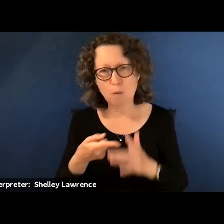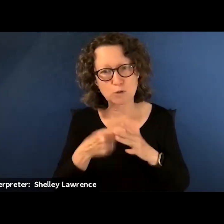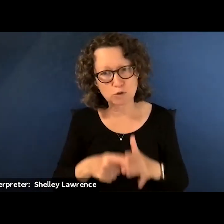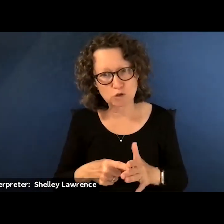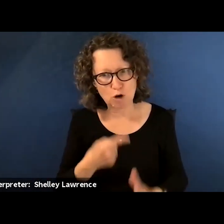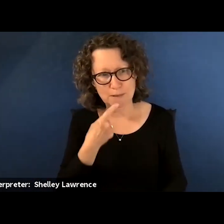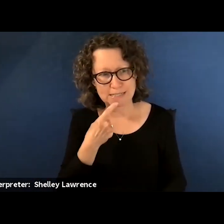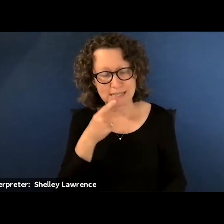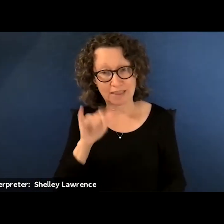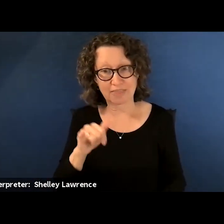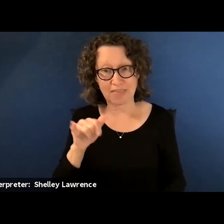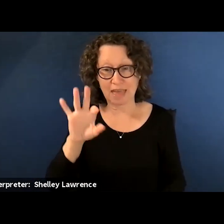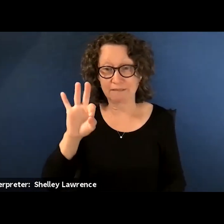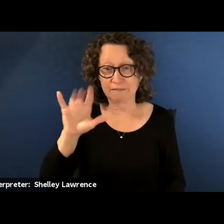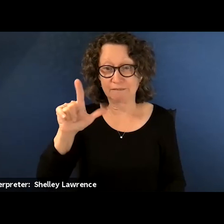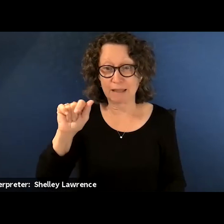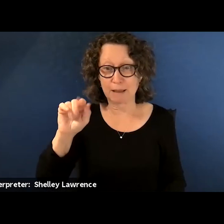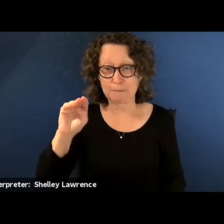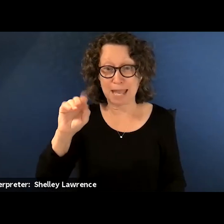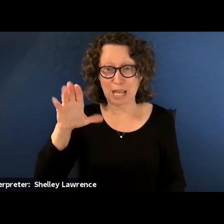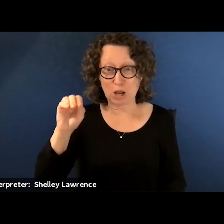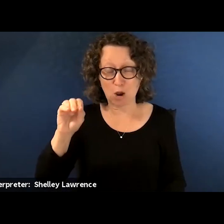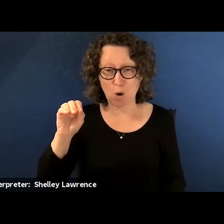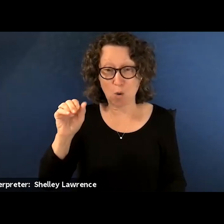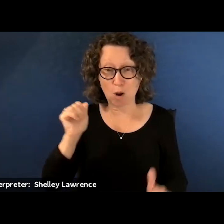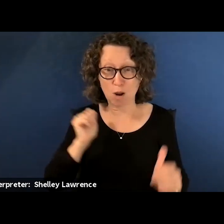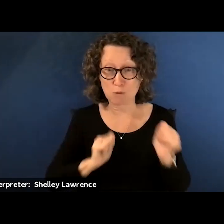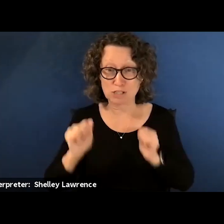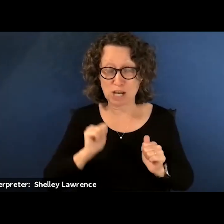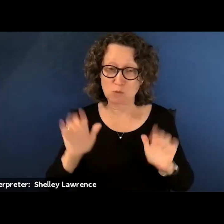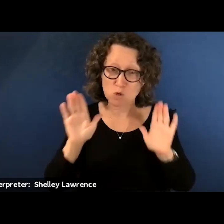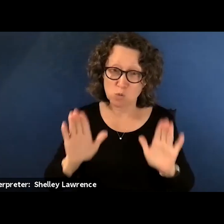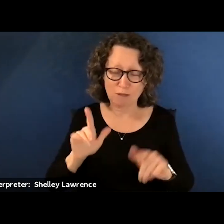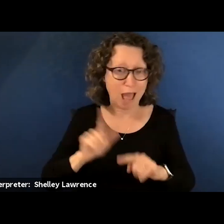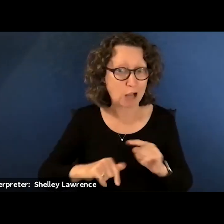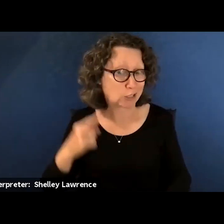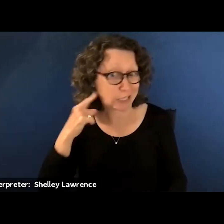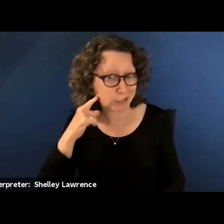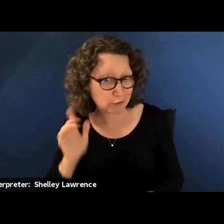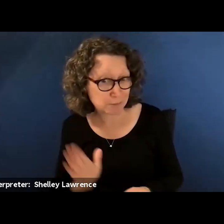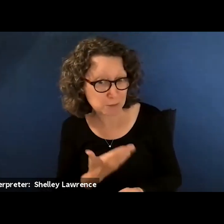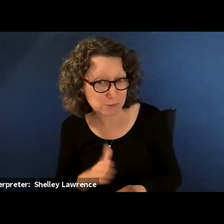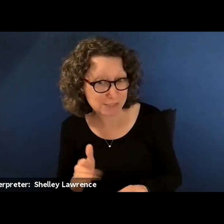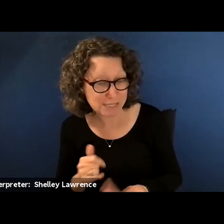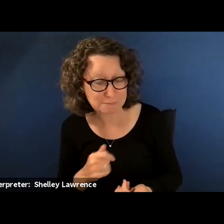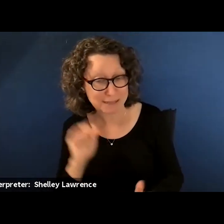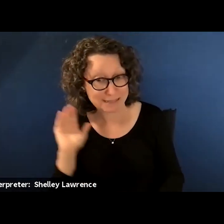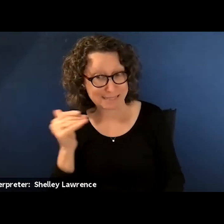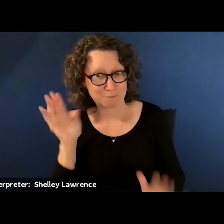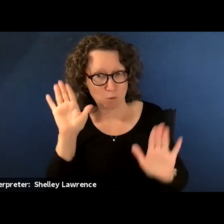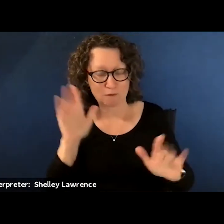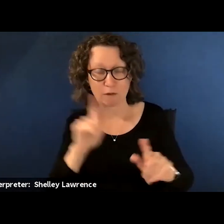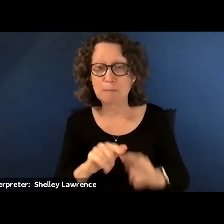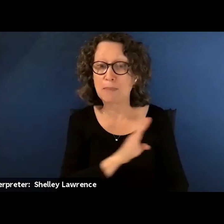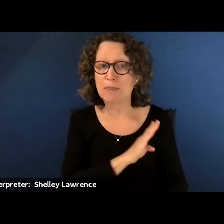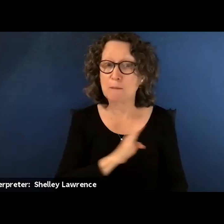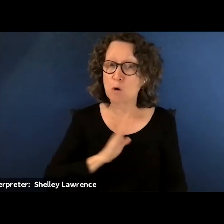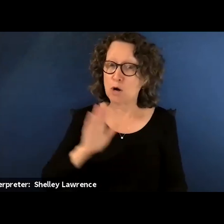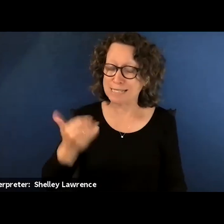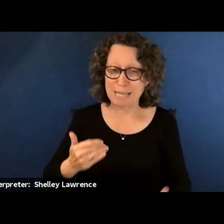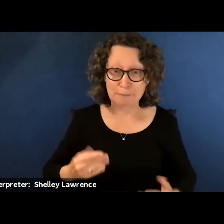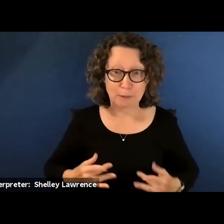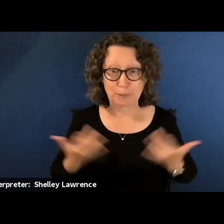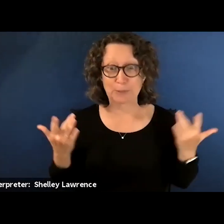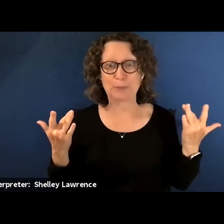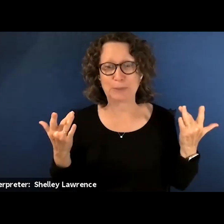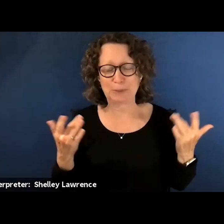that flamenco presentation at the beginning seemed wonderful. I couldn't hear the music, But the board seemed delighted.